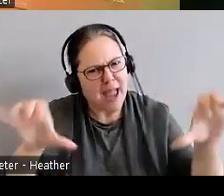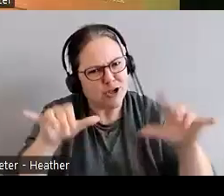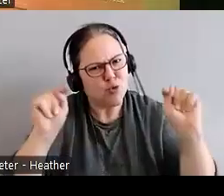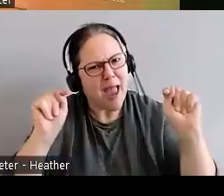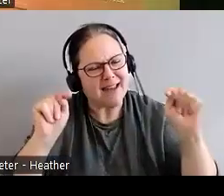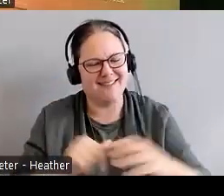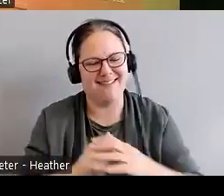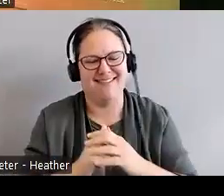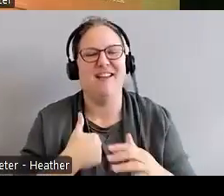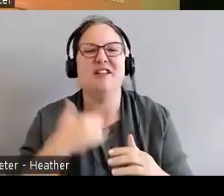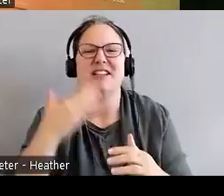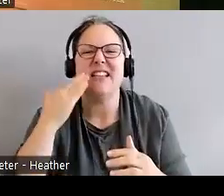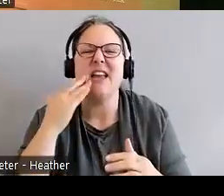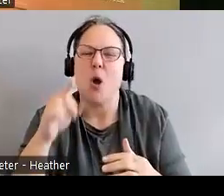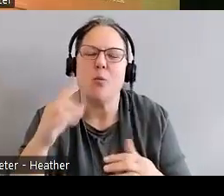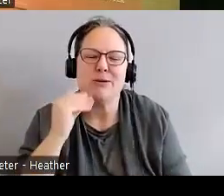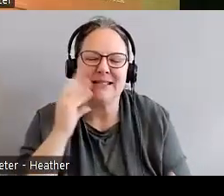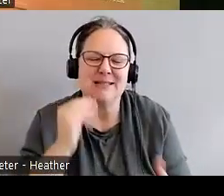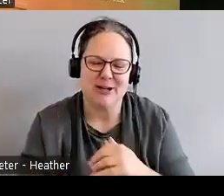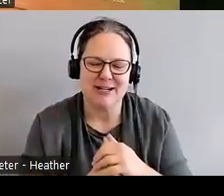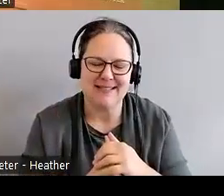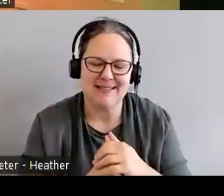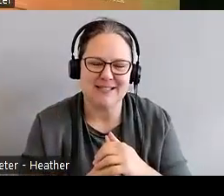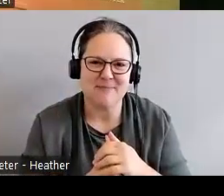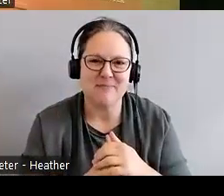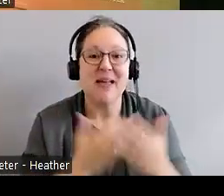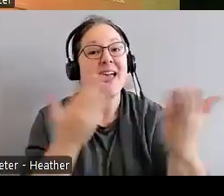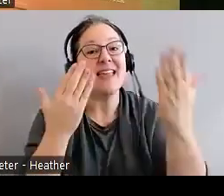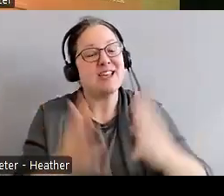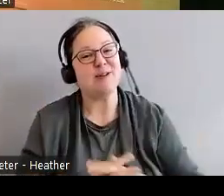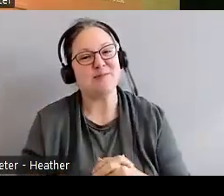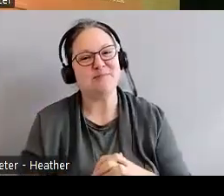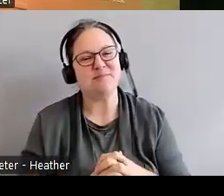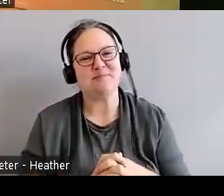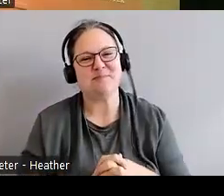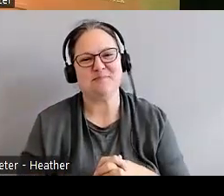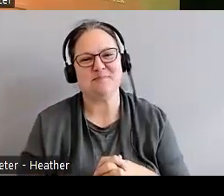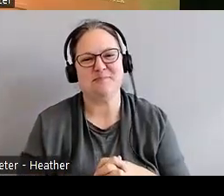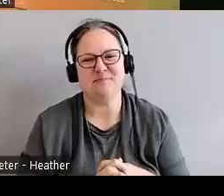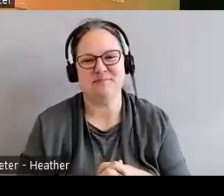because I know what you're going through. All right. Okay. Thank you.